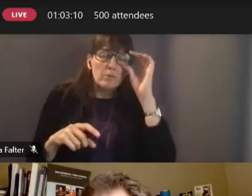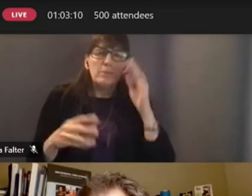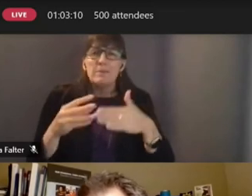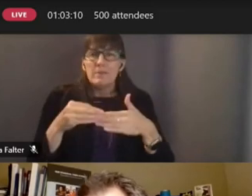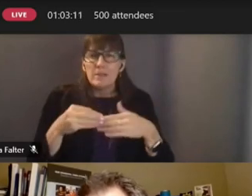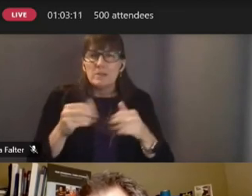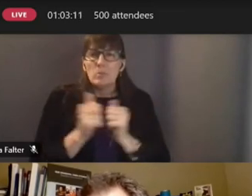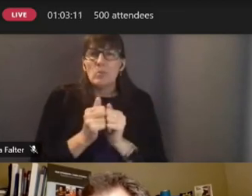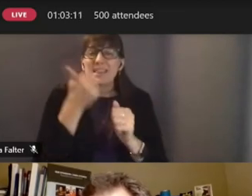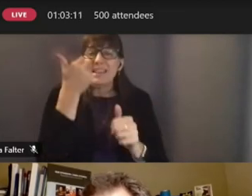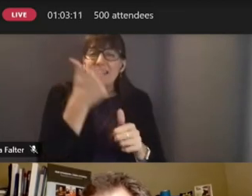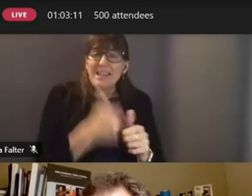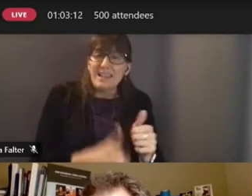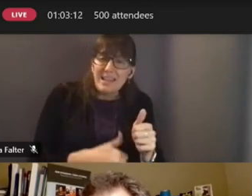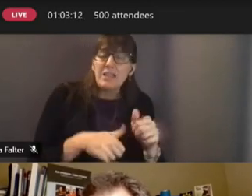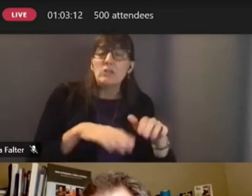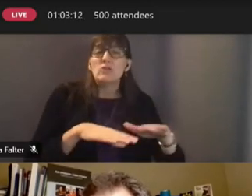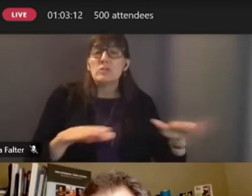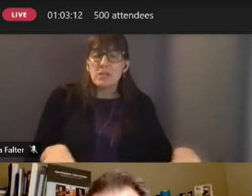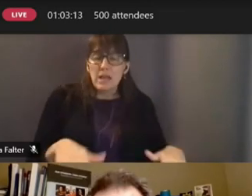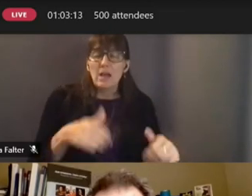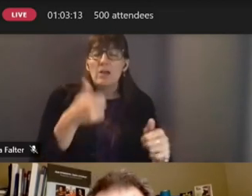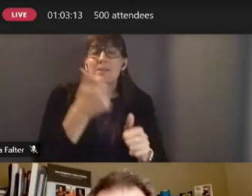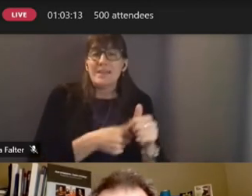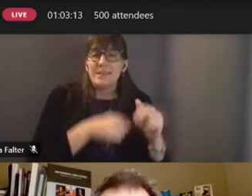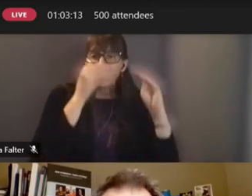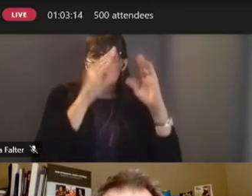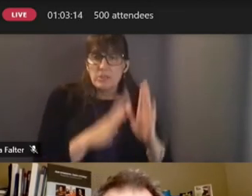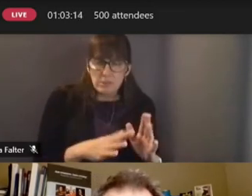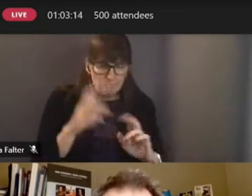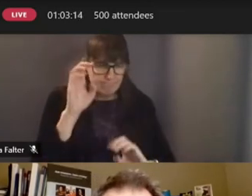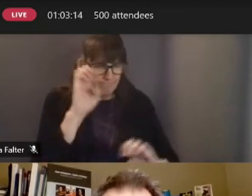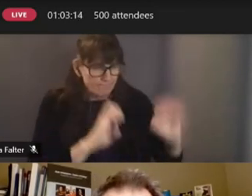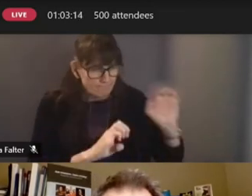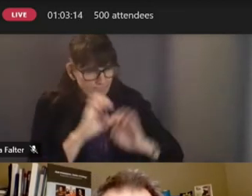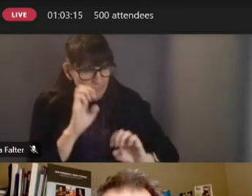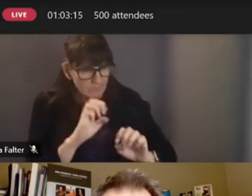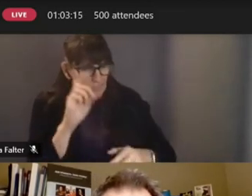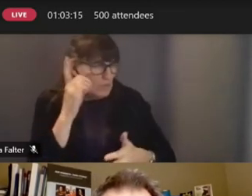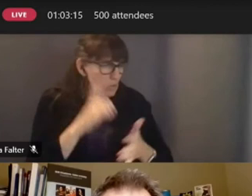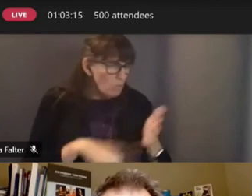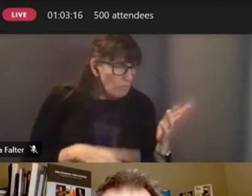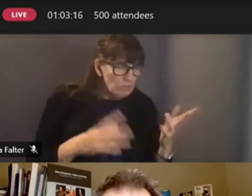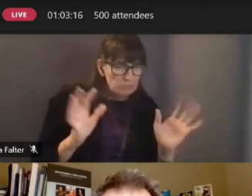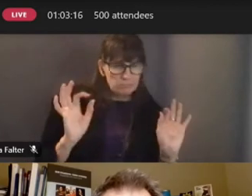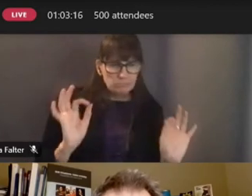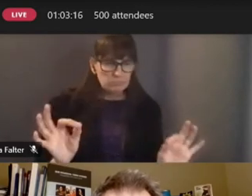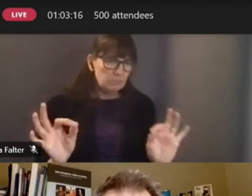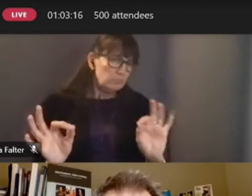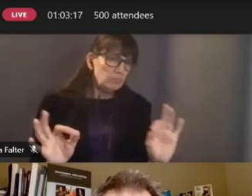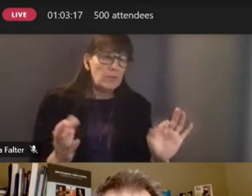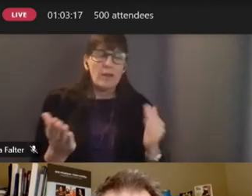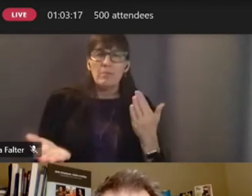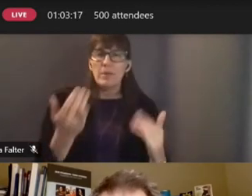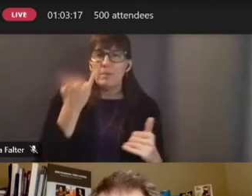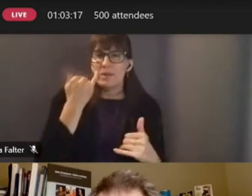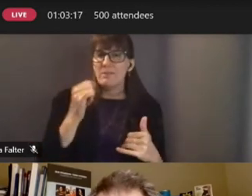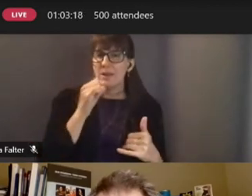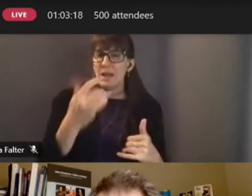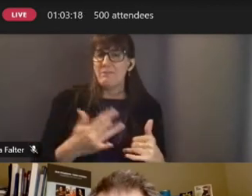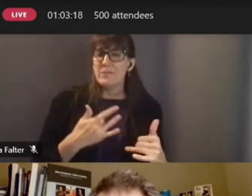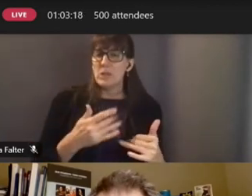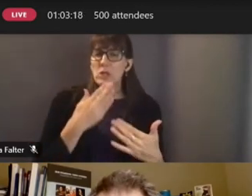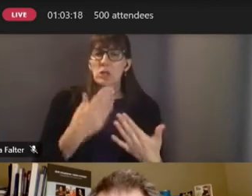teacher to evaluate, you know, what is reasonable, because if someone's not feeling well, they might need a little extra time to complete those assignments